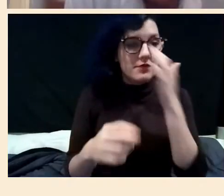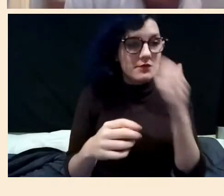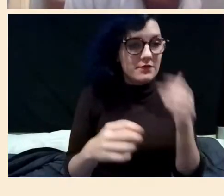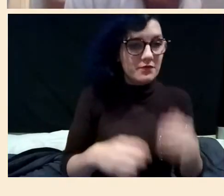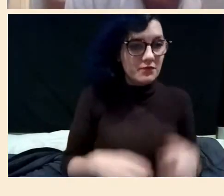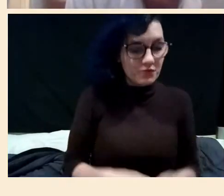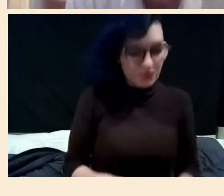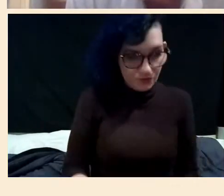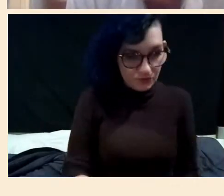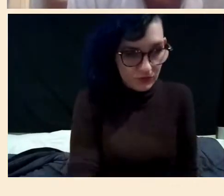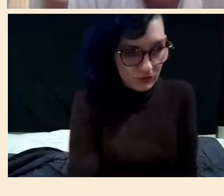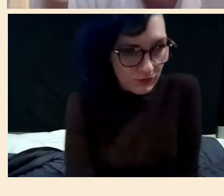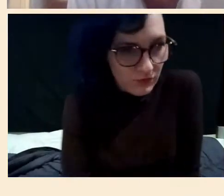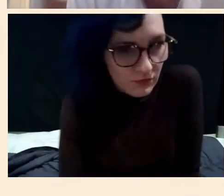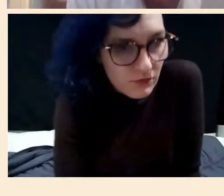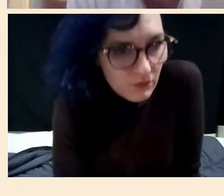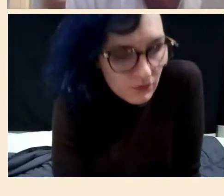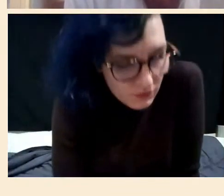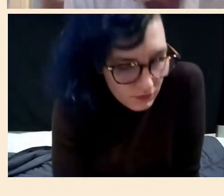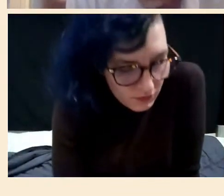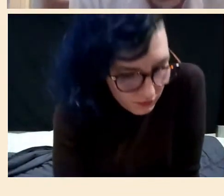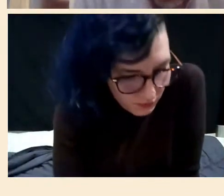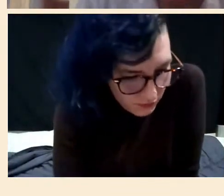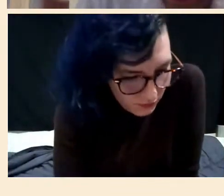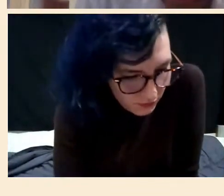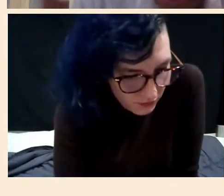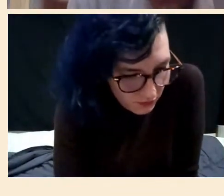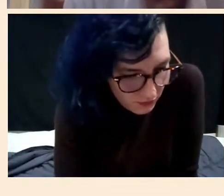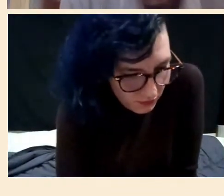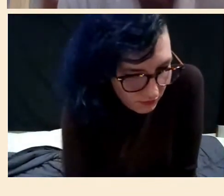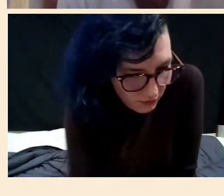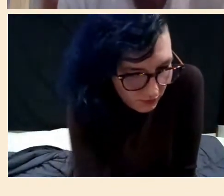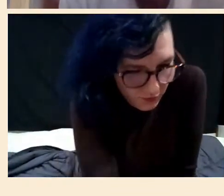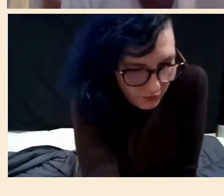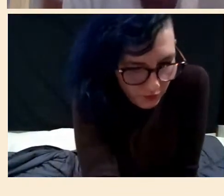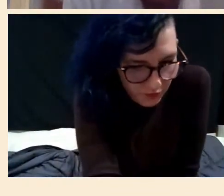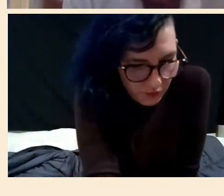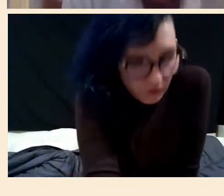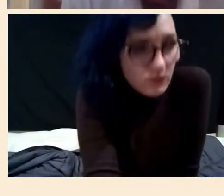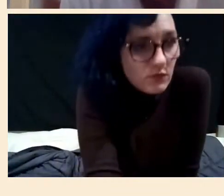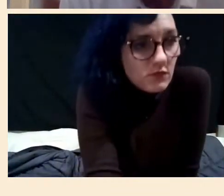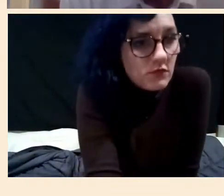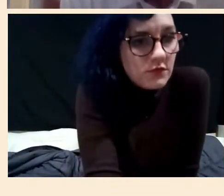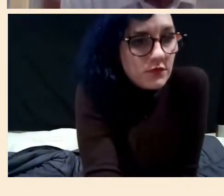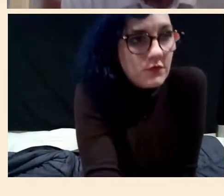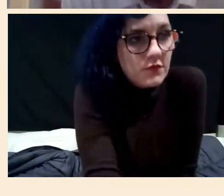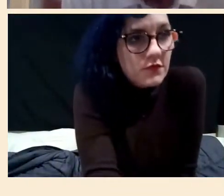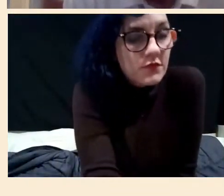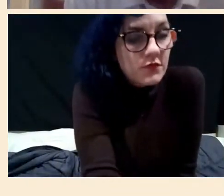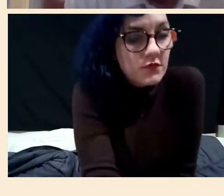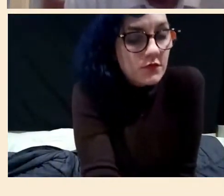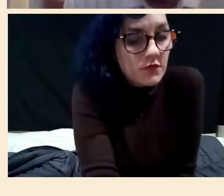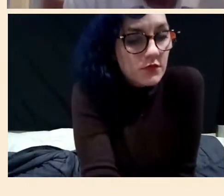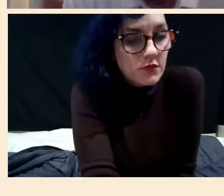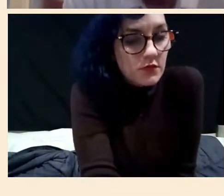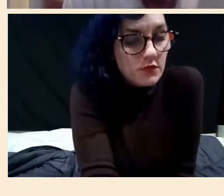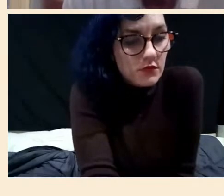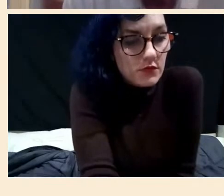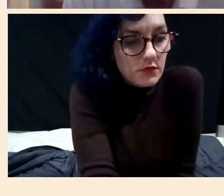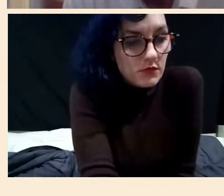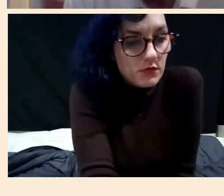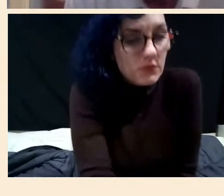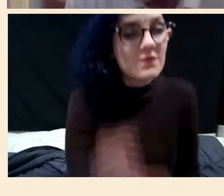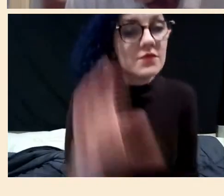we get to closing statements. So it's got a lot of questions within it from the audience. Campaign finance is an issue in